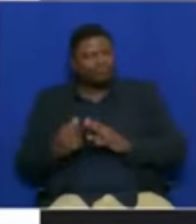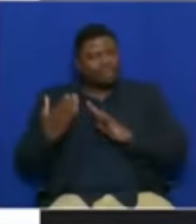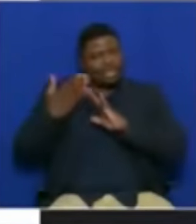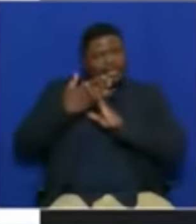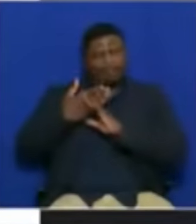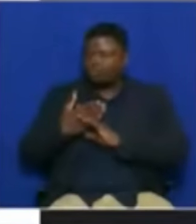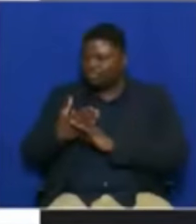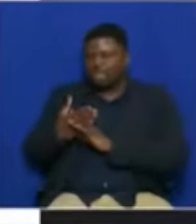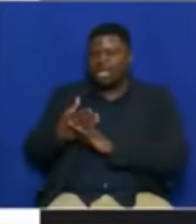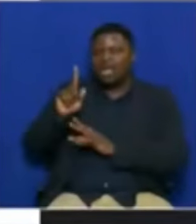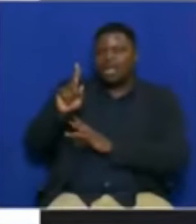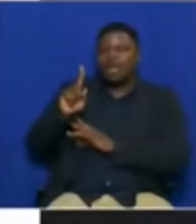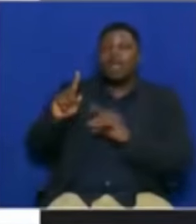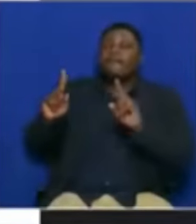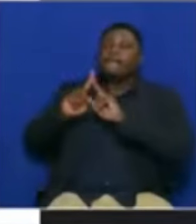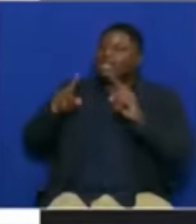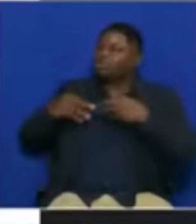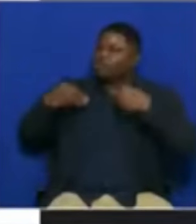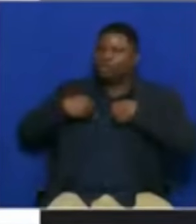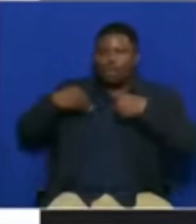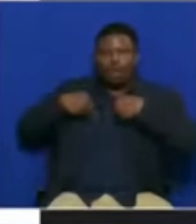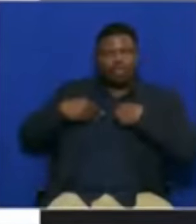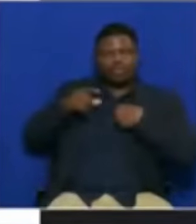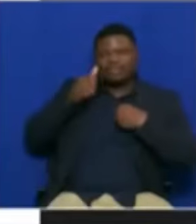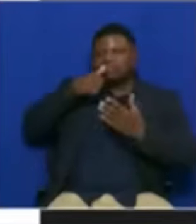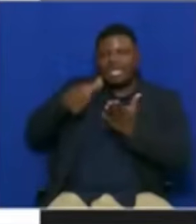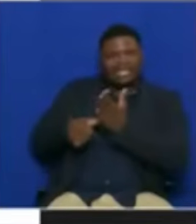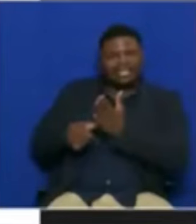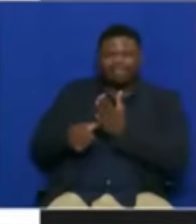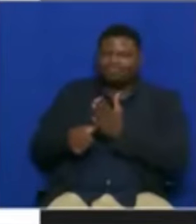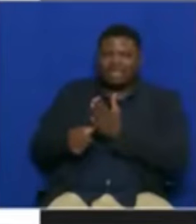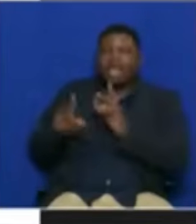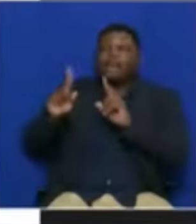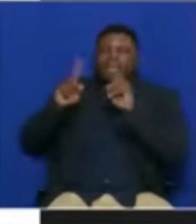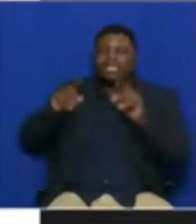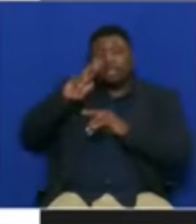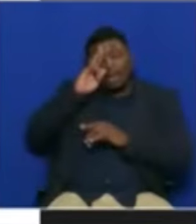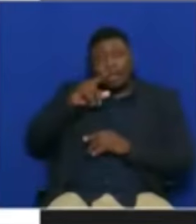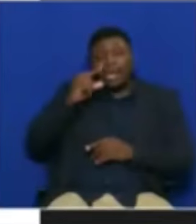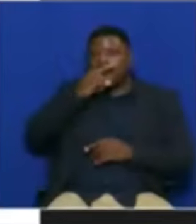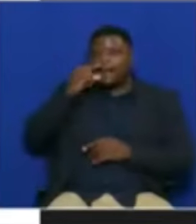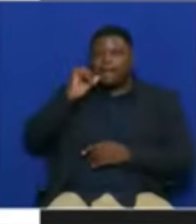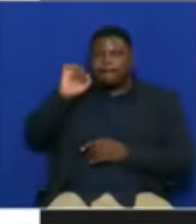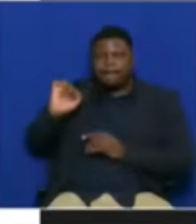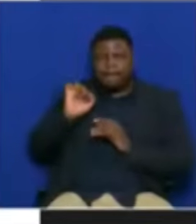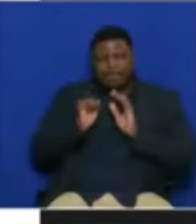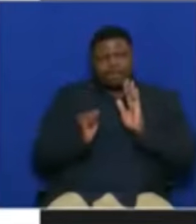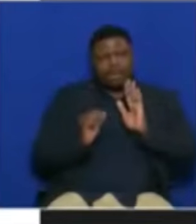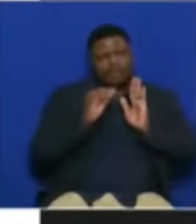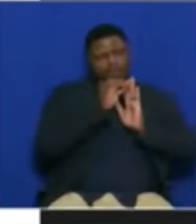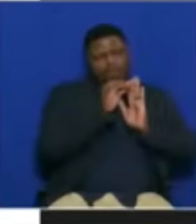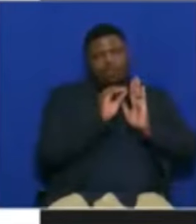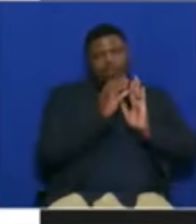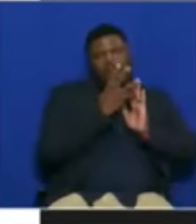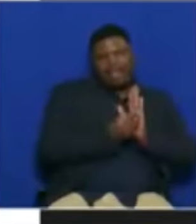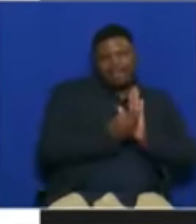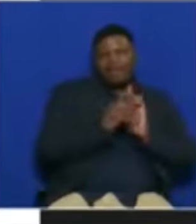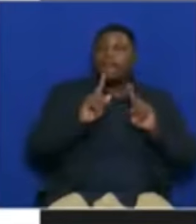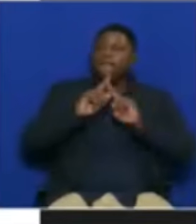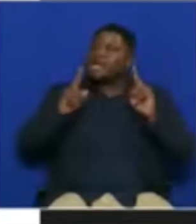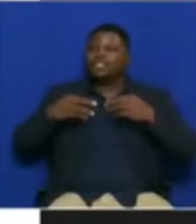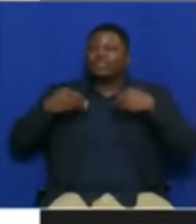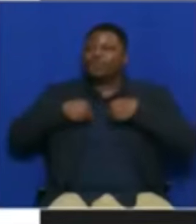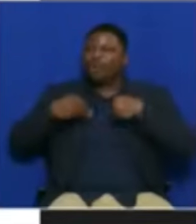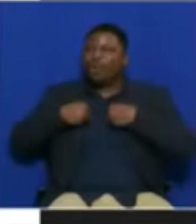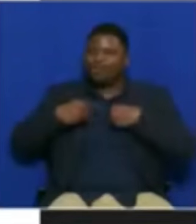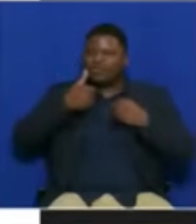his name should have been at the bottom and it's not there. So why do you say he owns this letter? No, he didn't write this letter. Yes, why